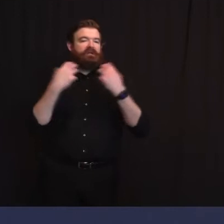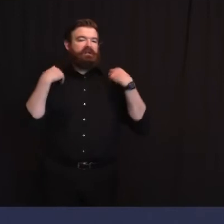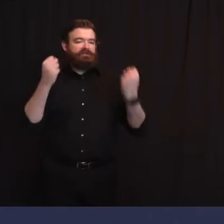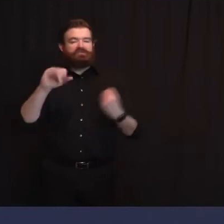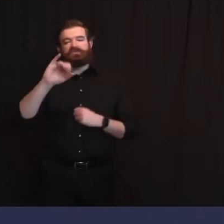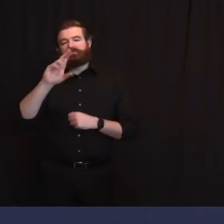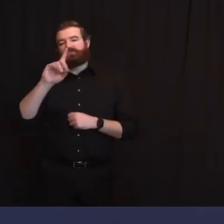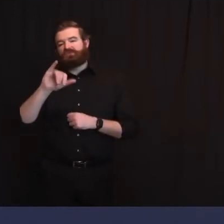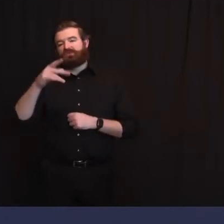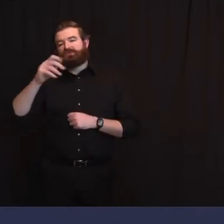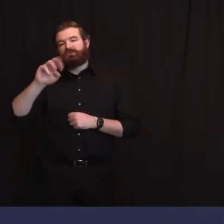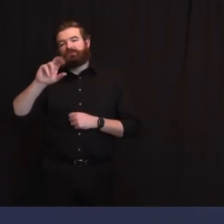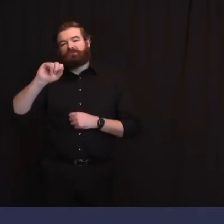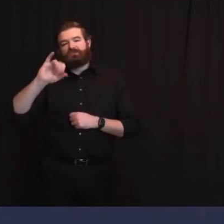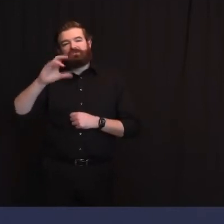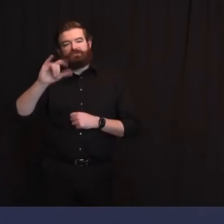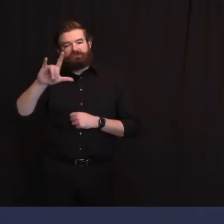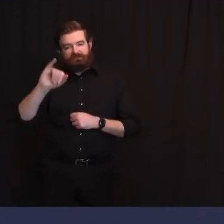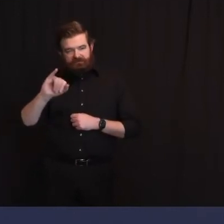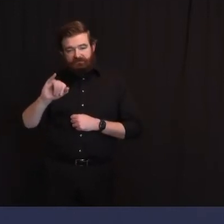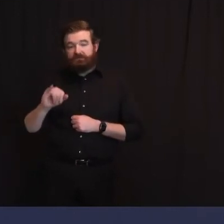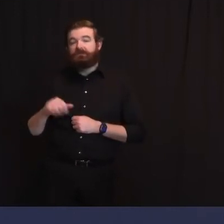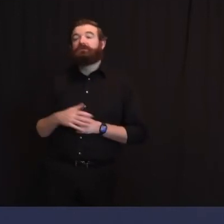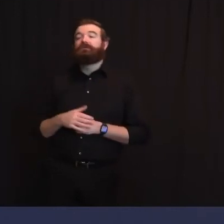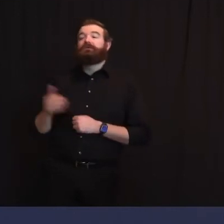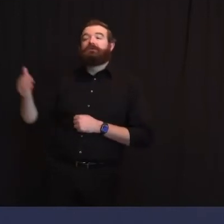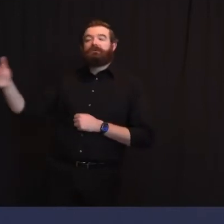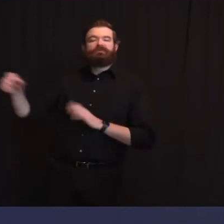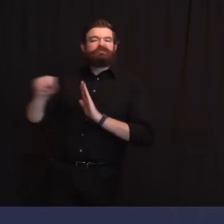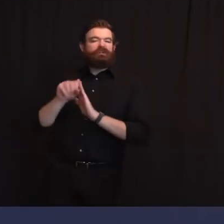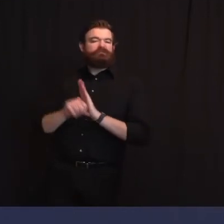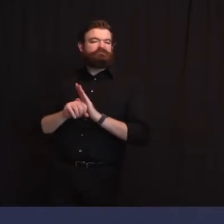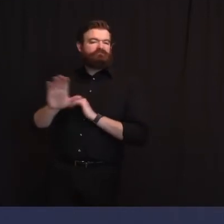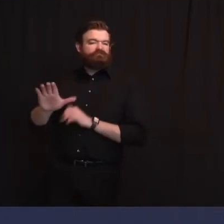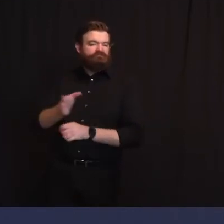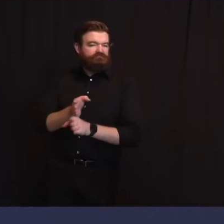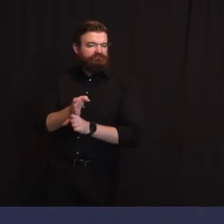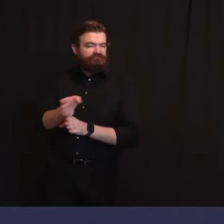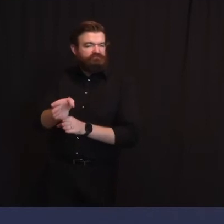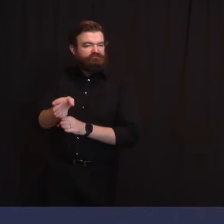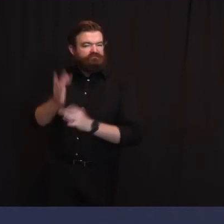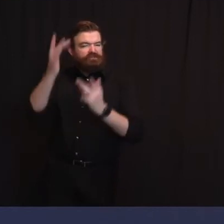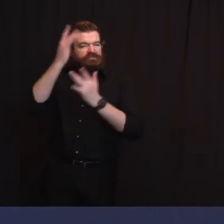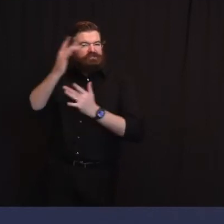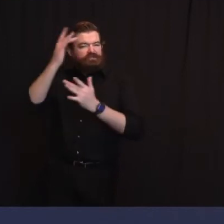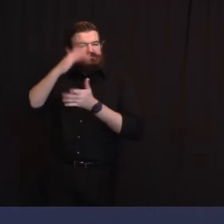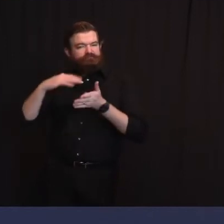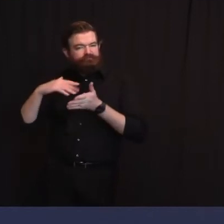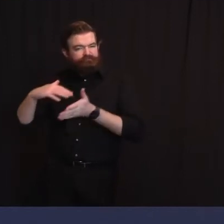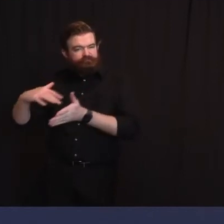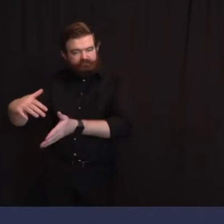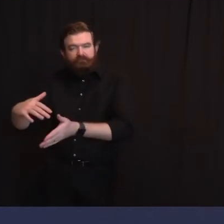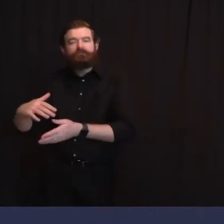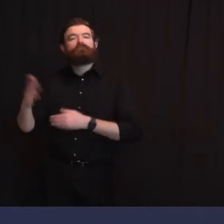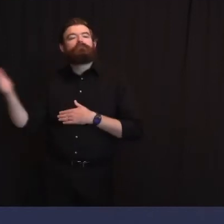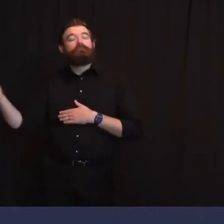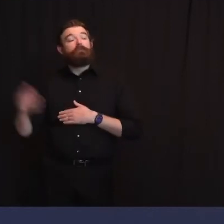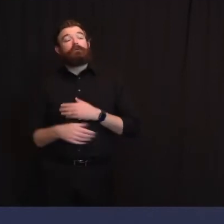right, another familiar face, the state's epidemiologist, Dr. Christina Tan. Great to have you both here. Guy to my left who needs no